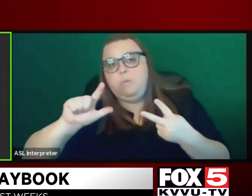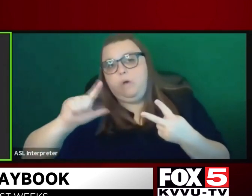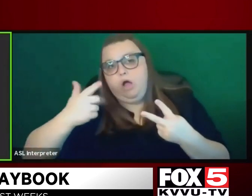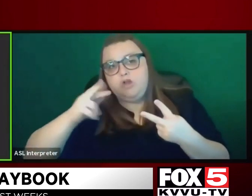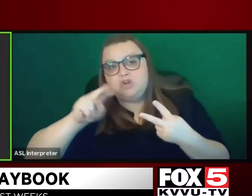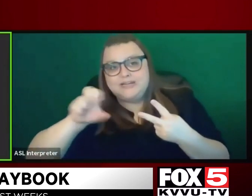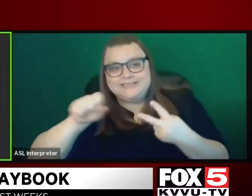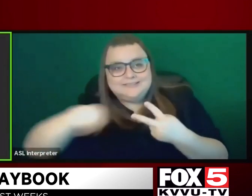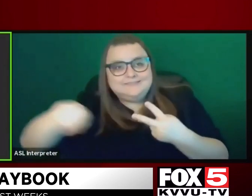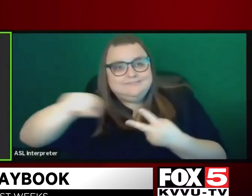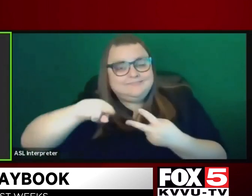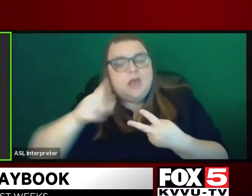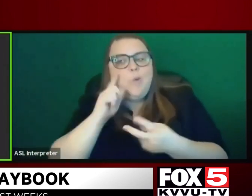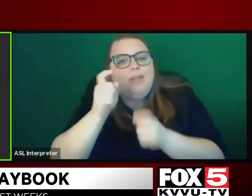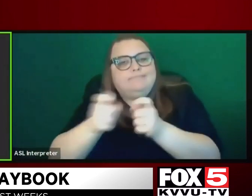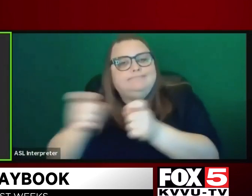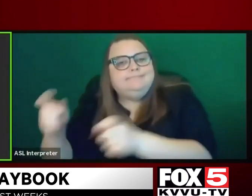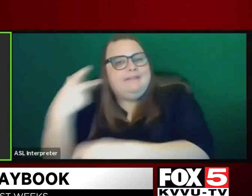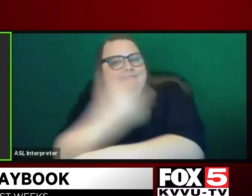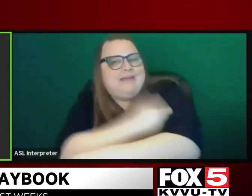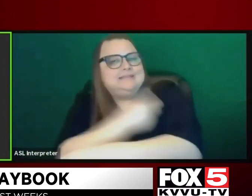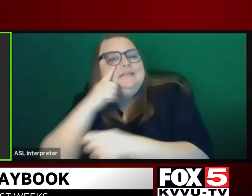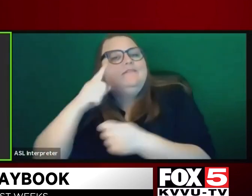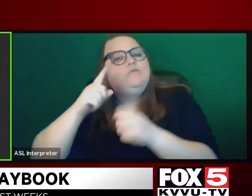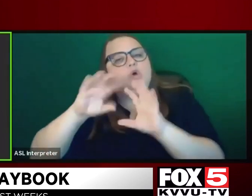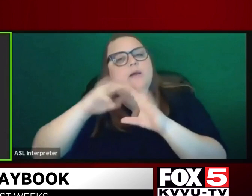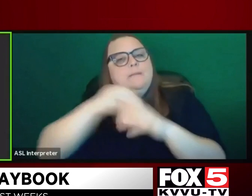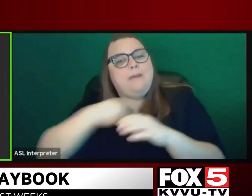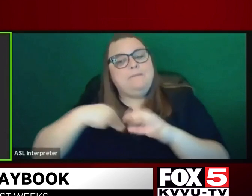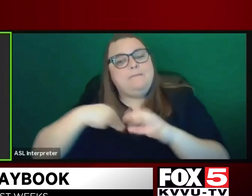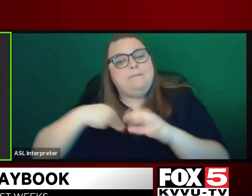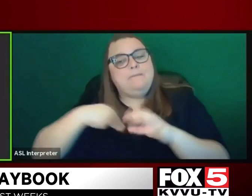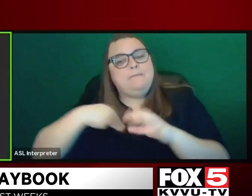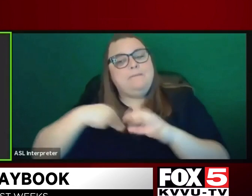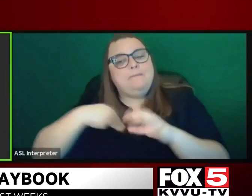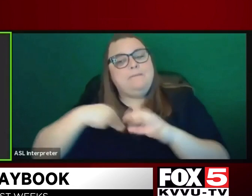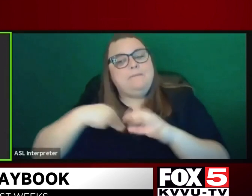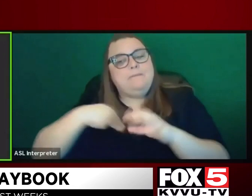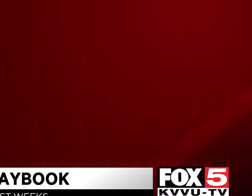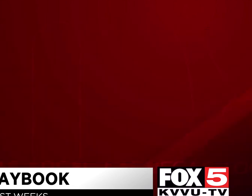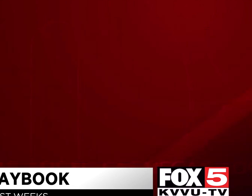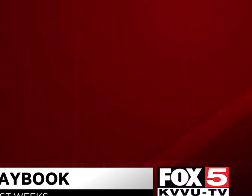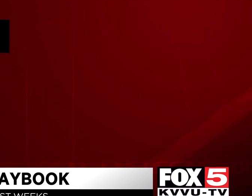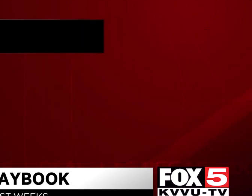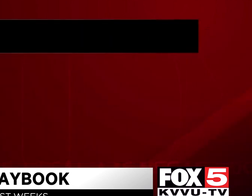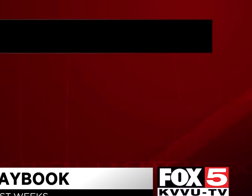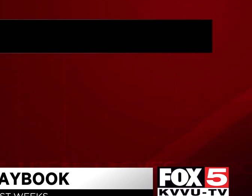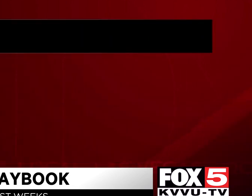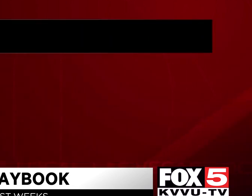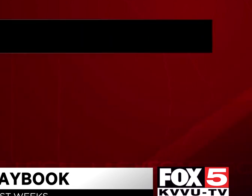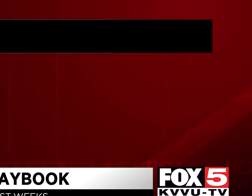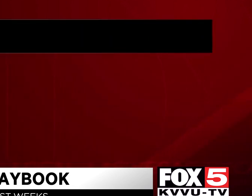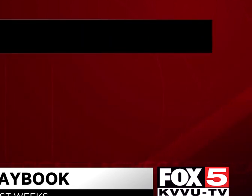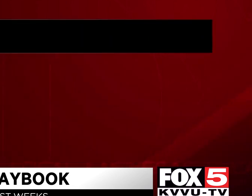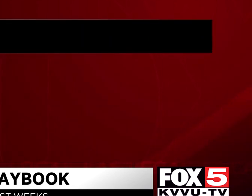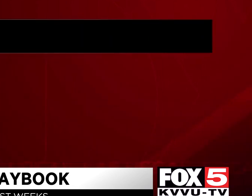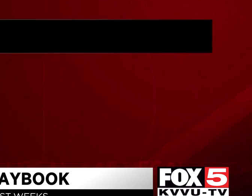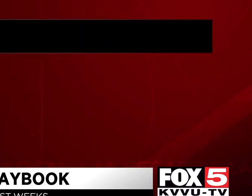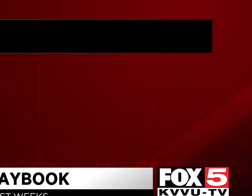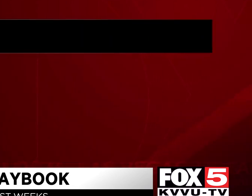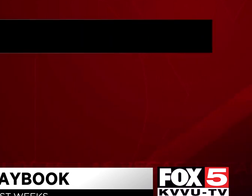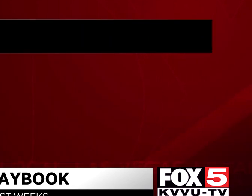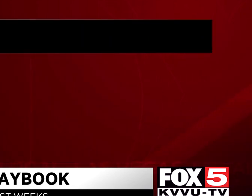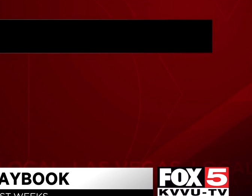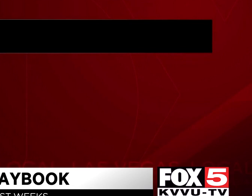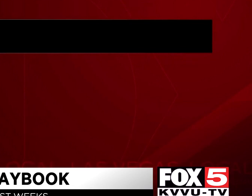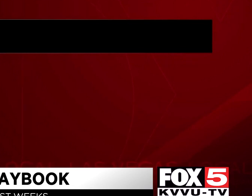vaccinate members of our vulnerable population who work and reside in long-term care facilities. The state says people will get the vaccine in